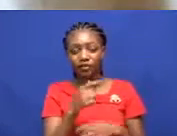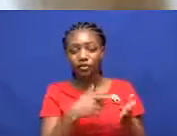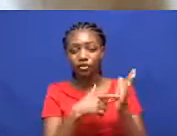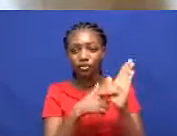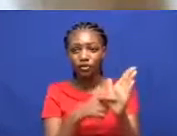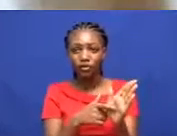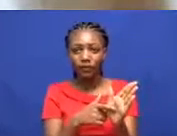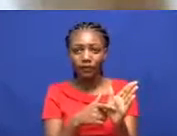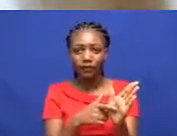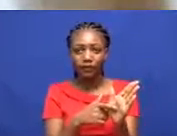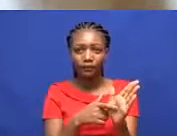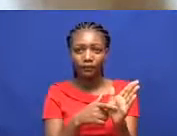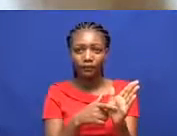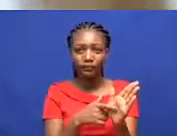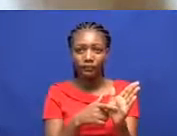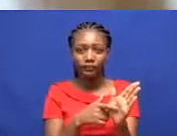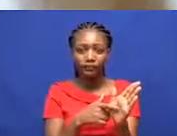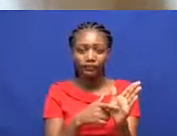that